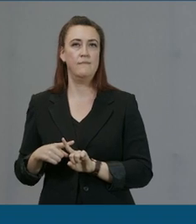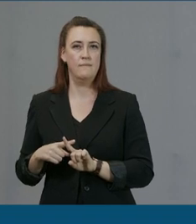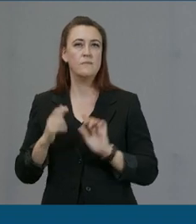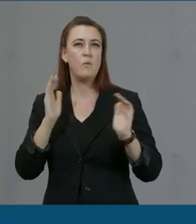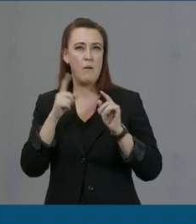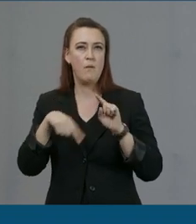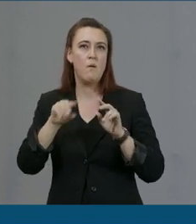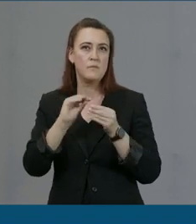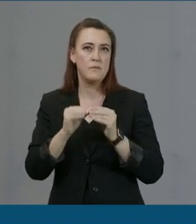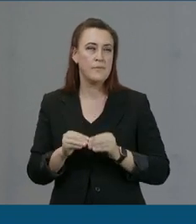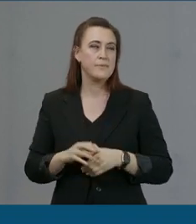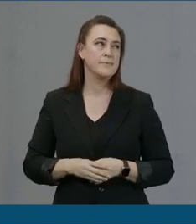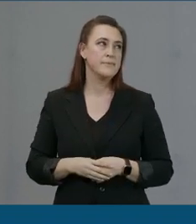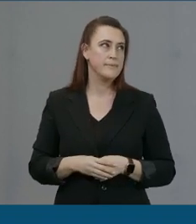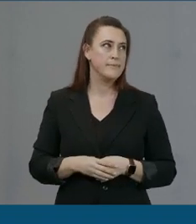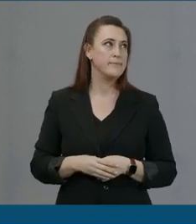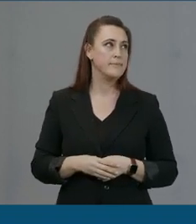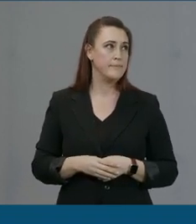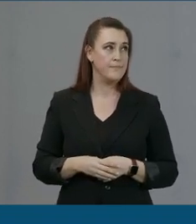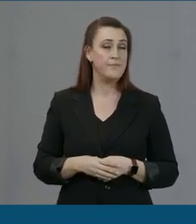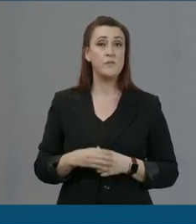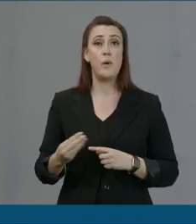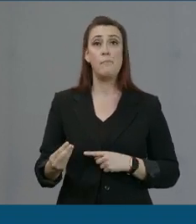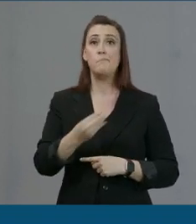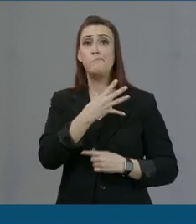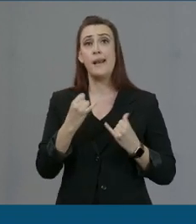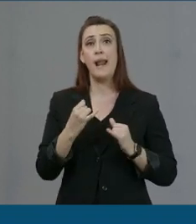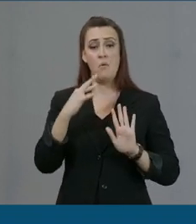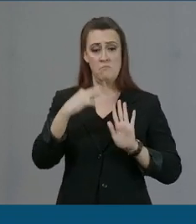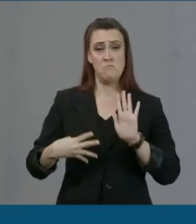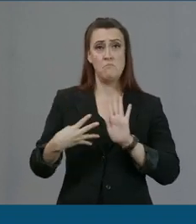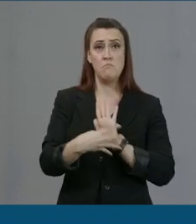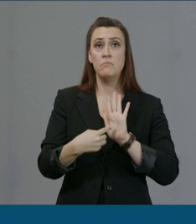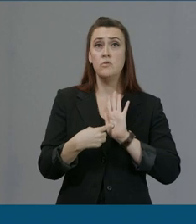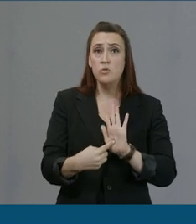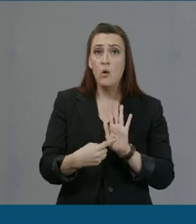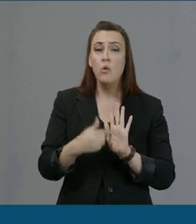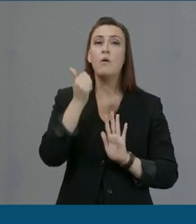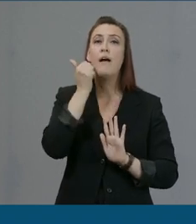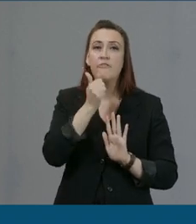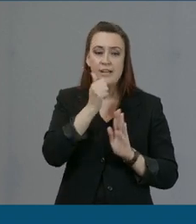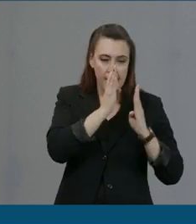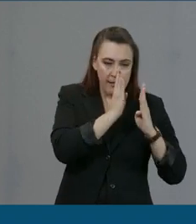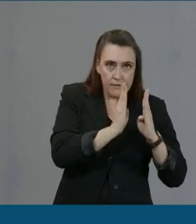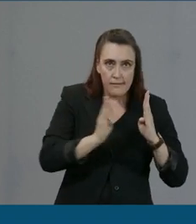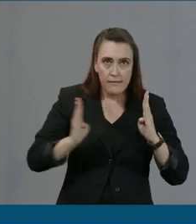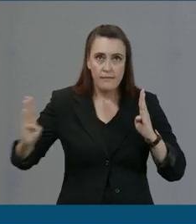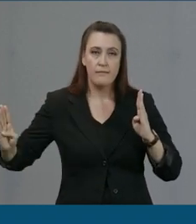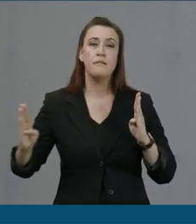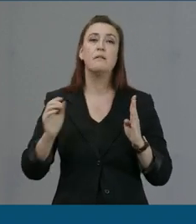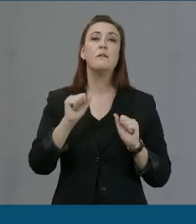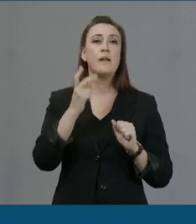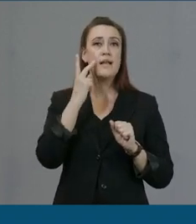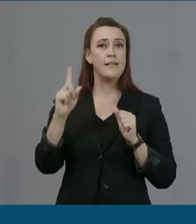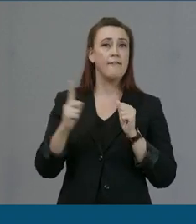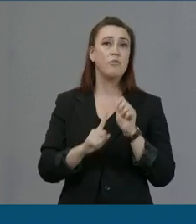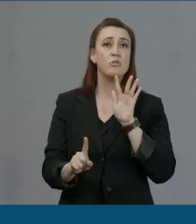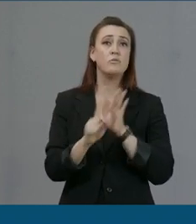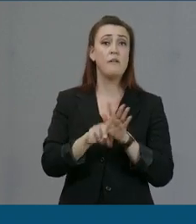So this is our COVID-19 cases by day. You can see first case was